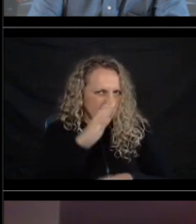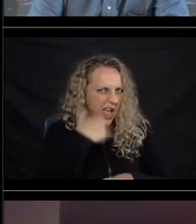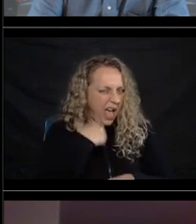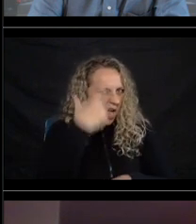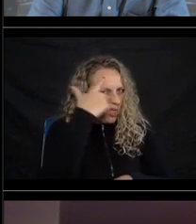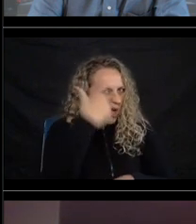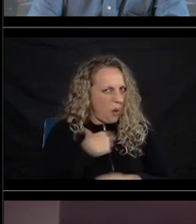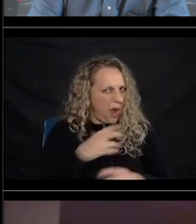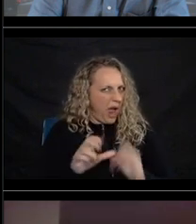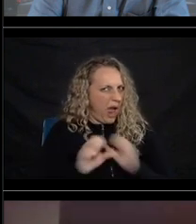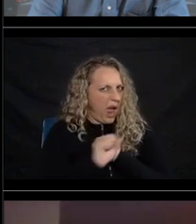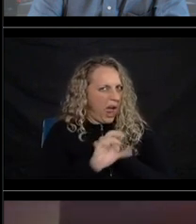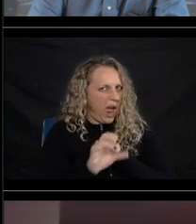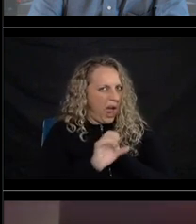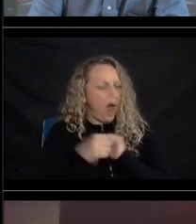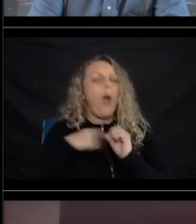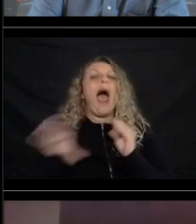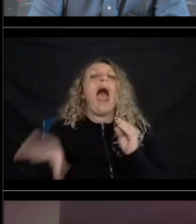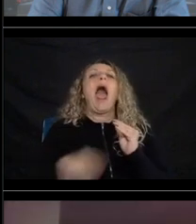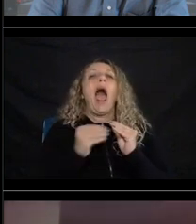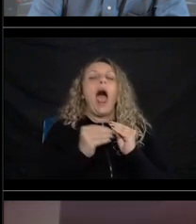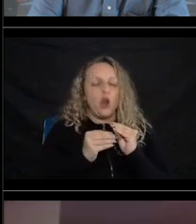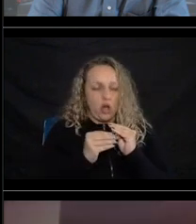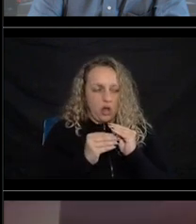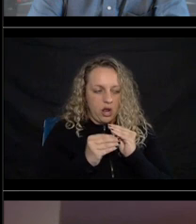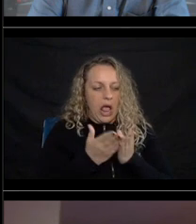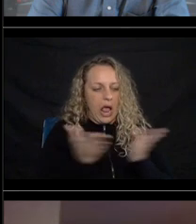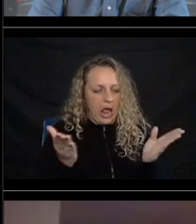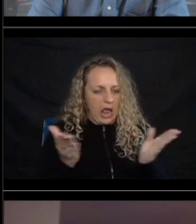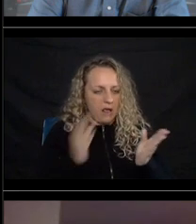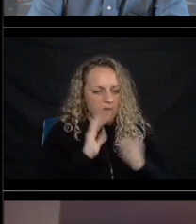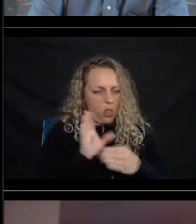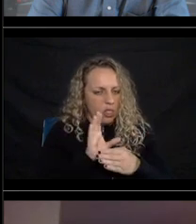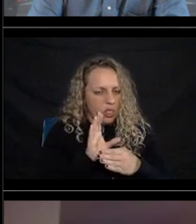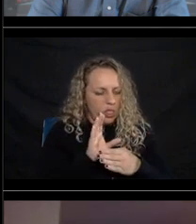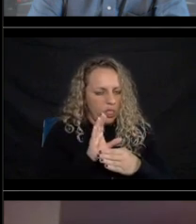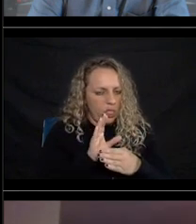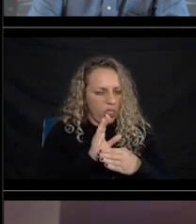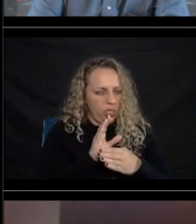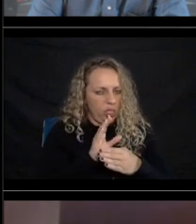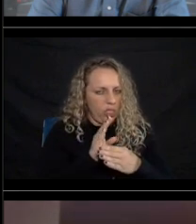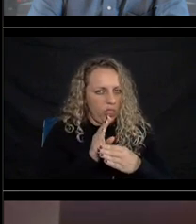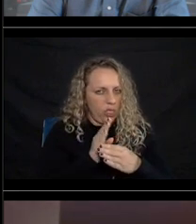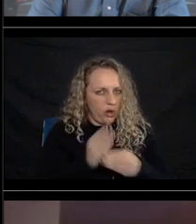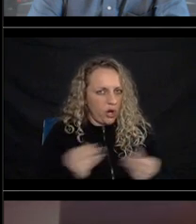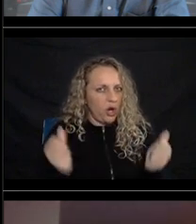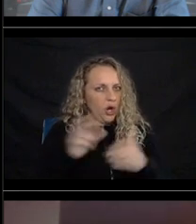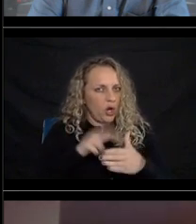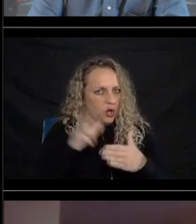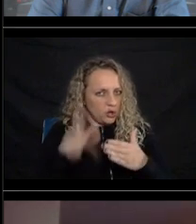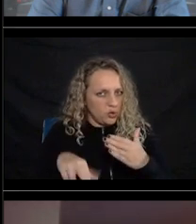an add-on item regarding the conclusion, yes, of a piece of litigation.